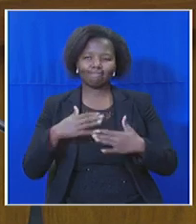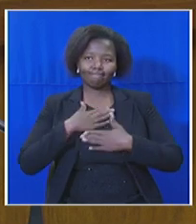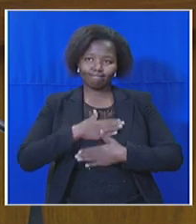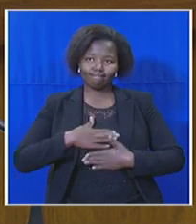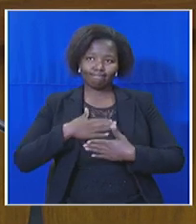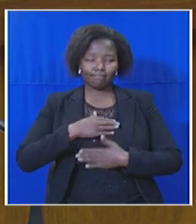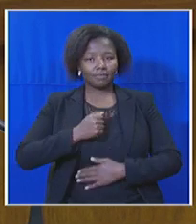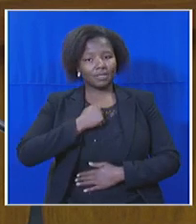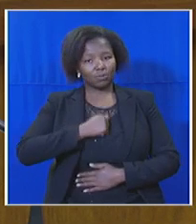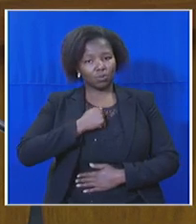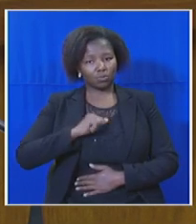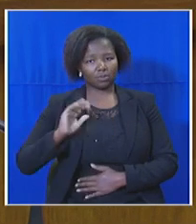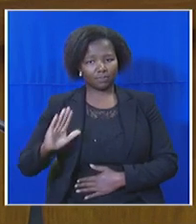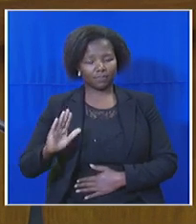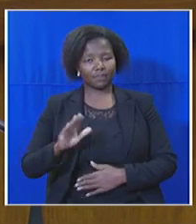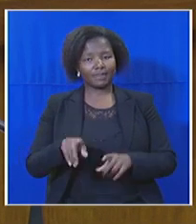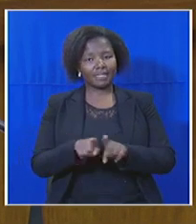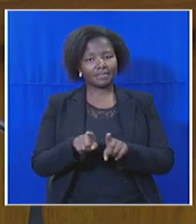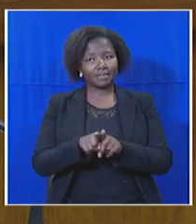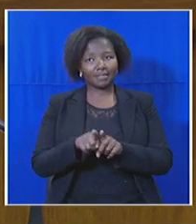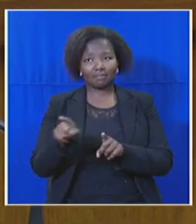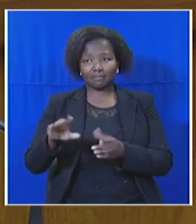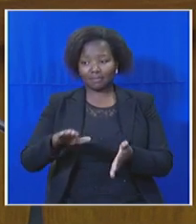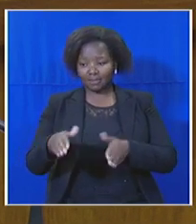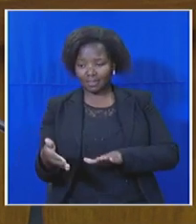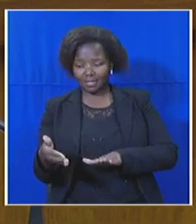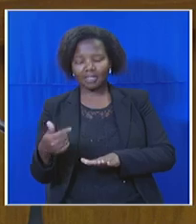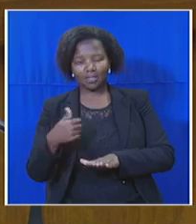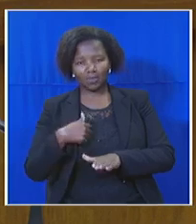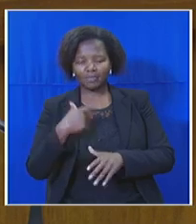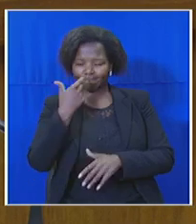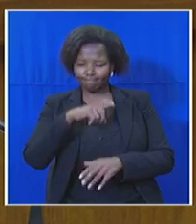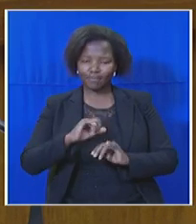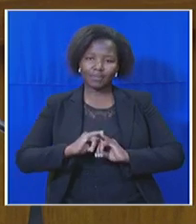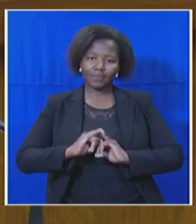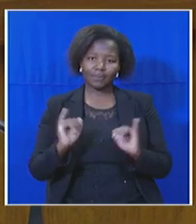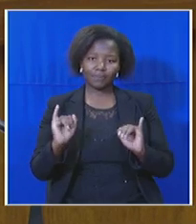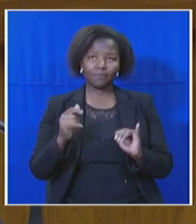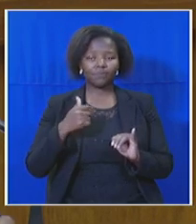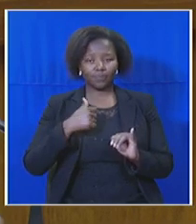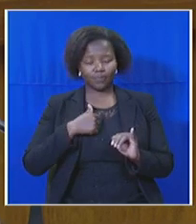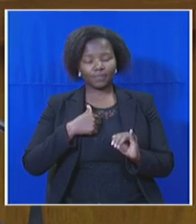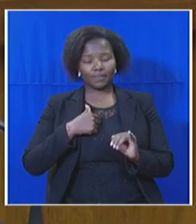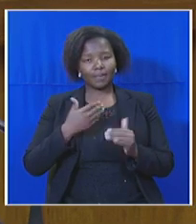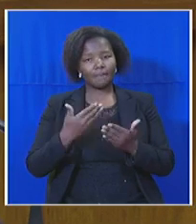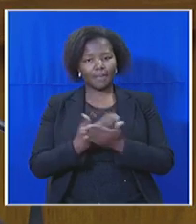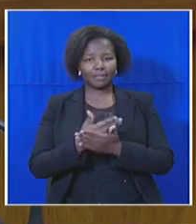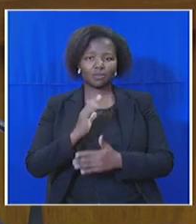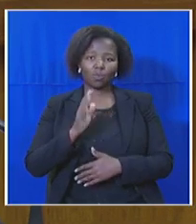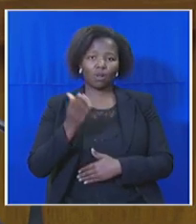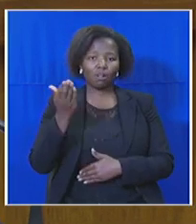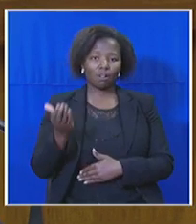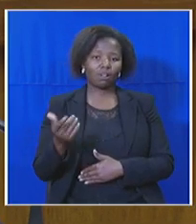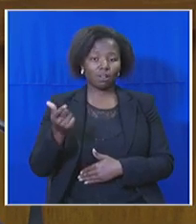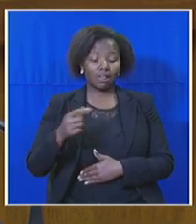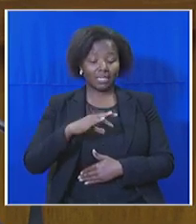condolences and our collective grave loss. We will miss him, but his spirit and memories are